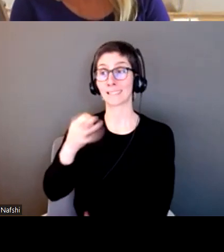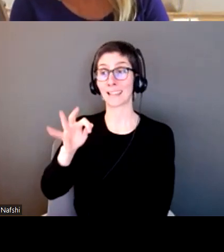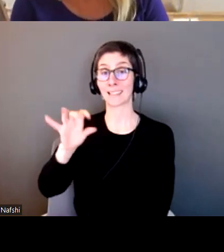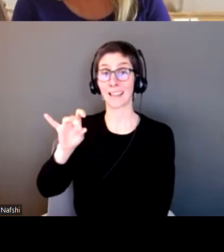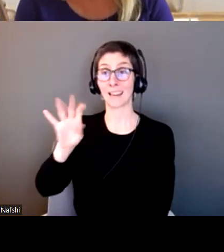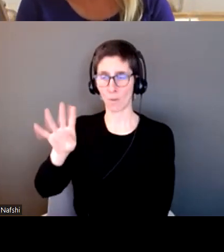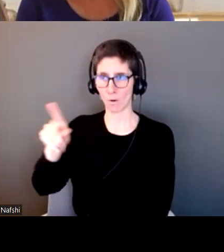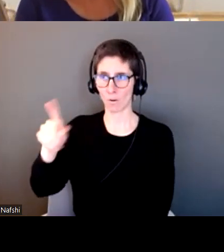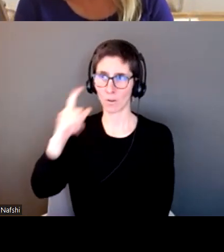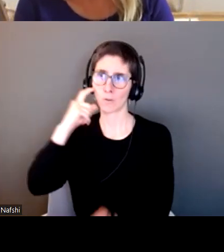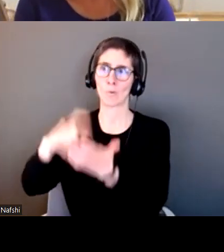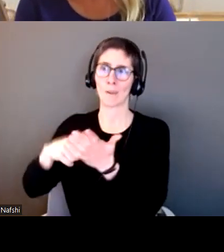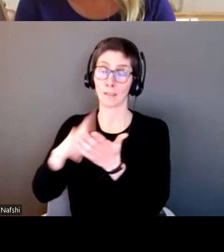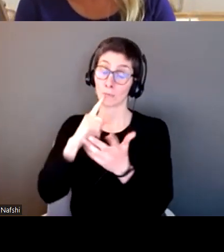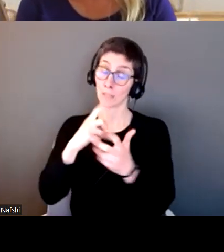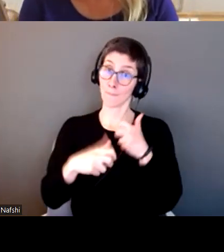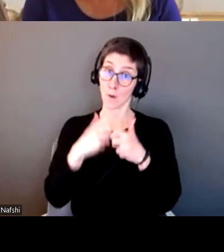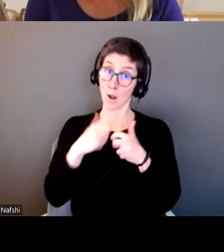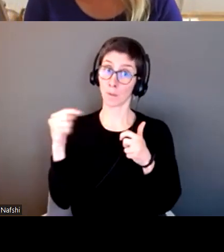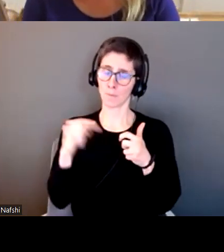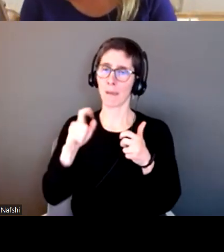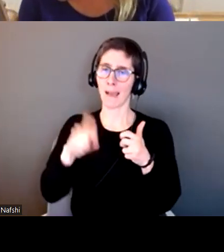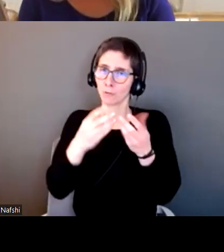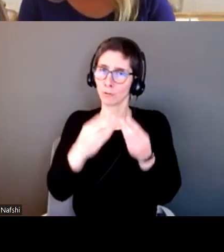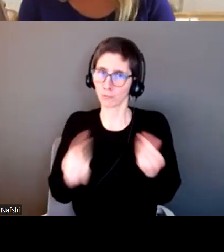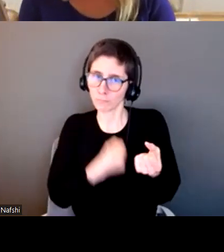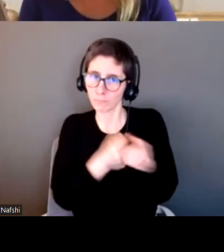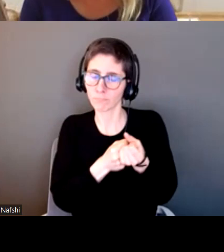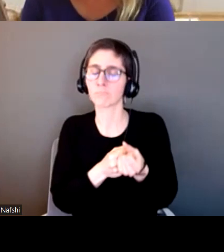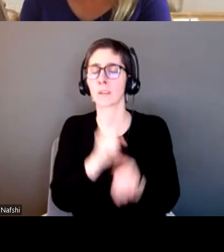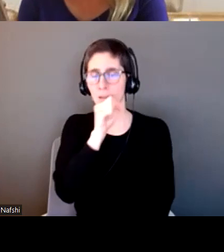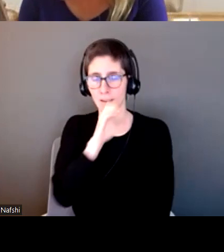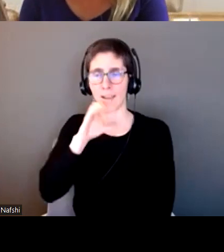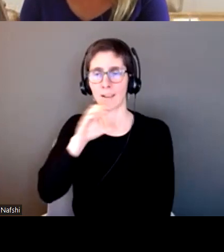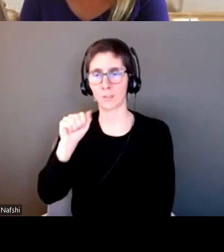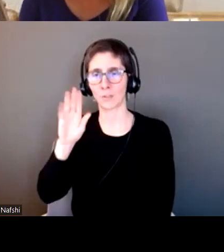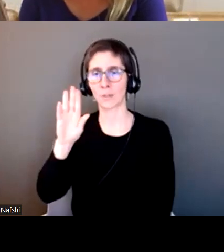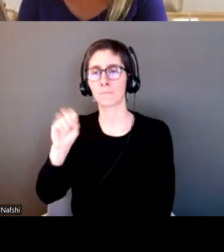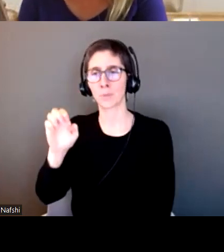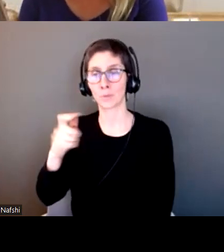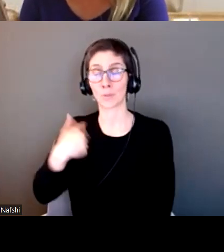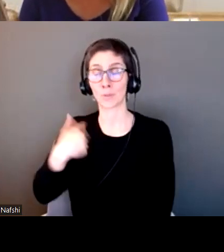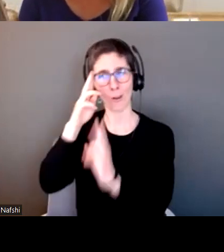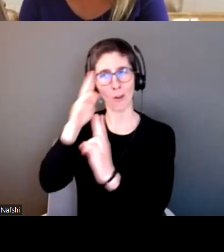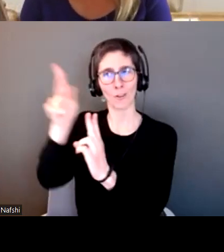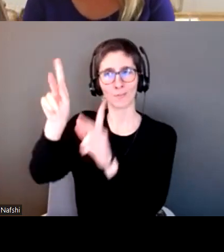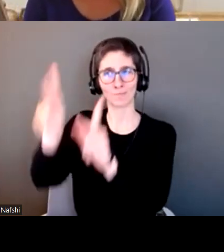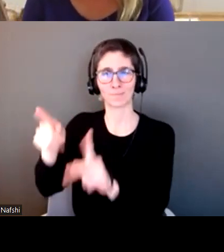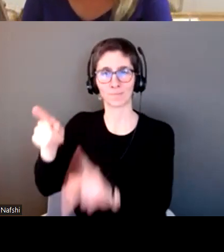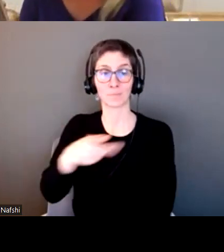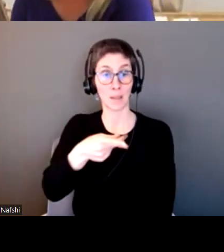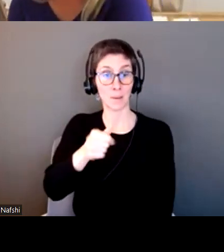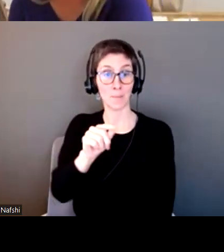that elder abuse was an issue. And so we wanted to honor her name, and that's why it is named Pat's Place. It was also a good name because it was a